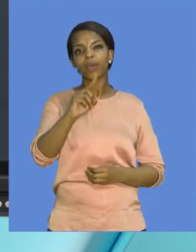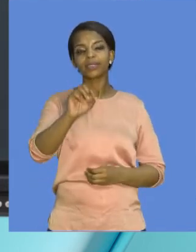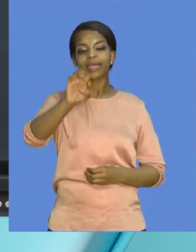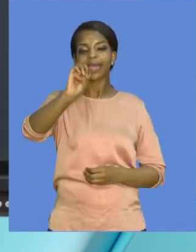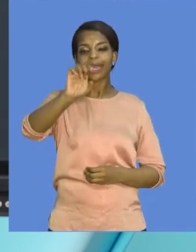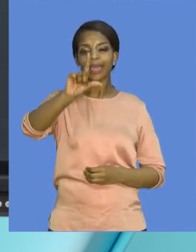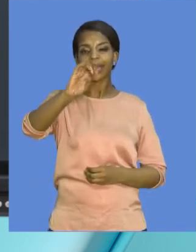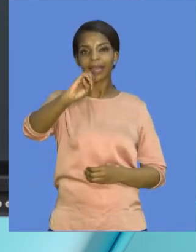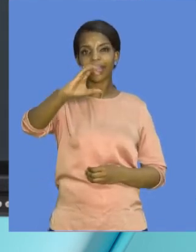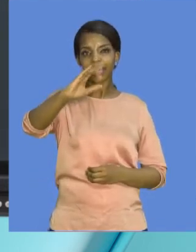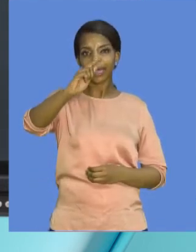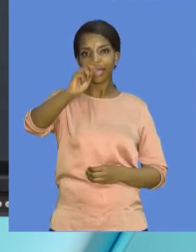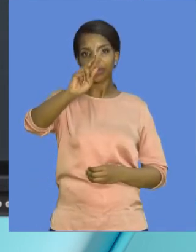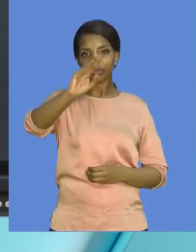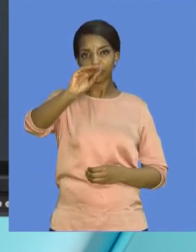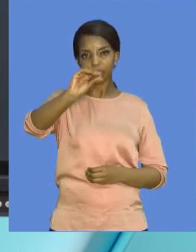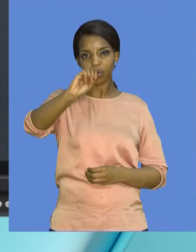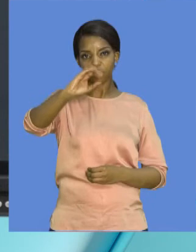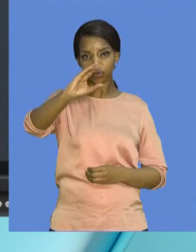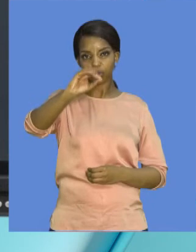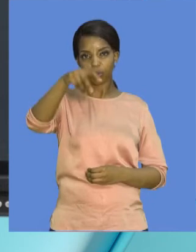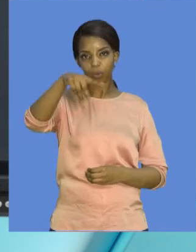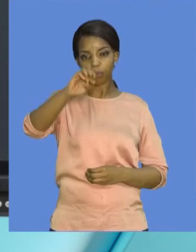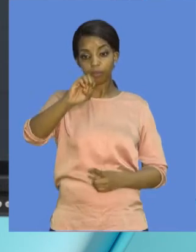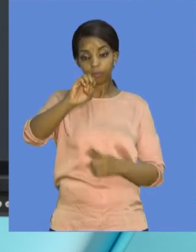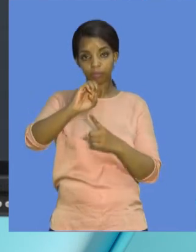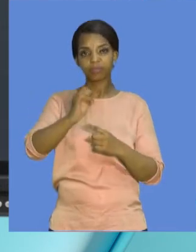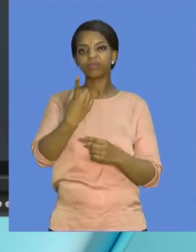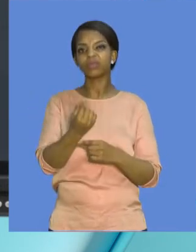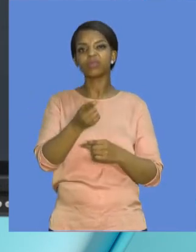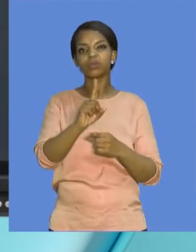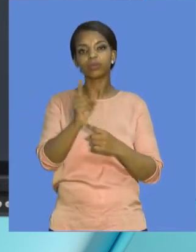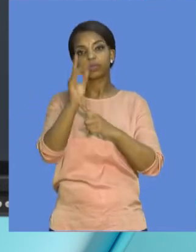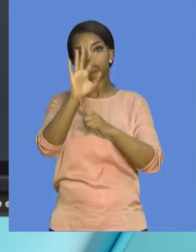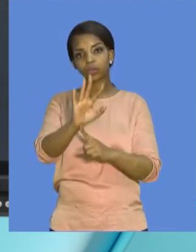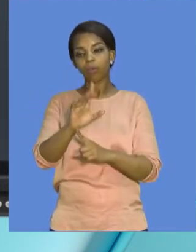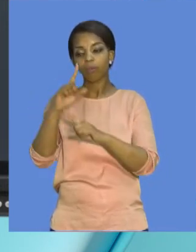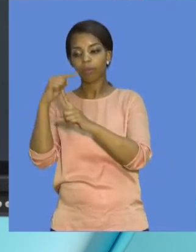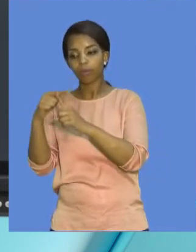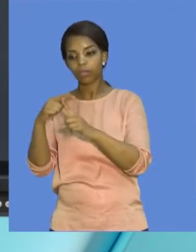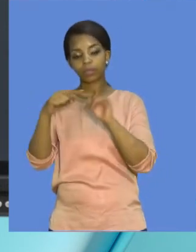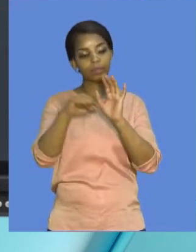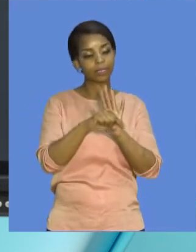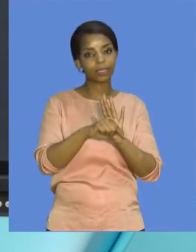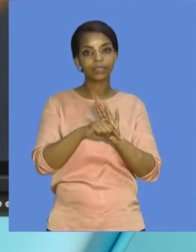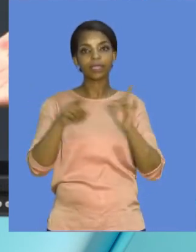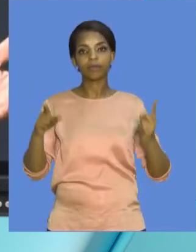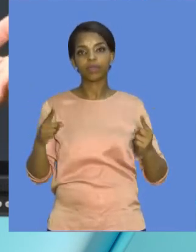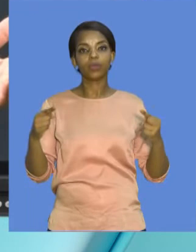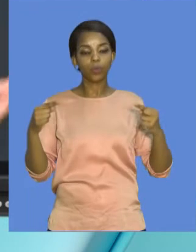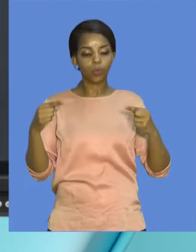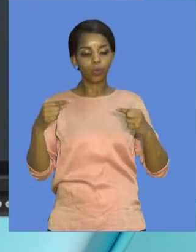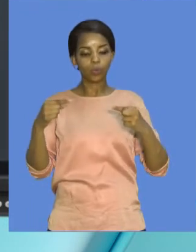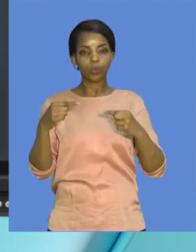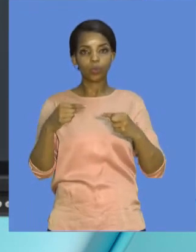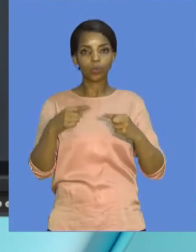does, it actually demonstrates the interaction of different types of charge, positive and positive, repelling each